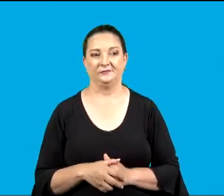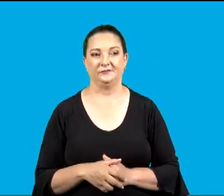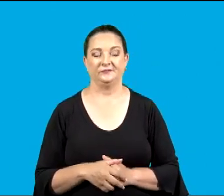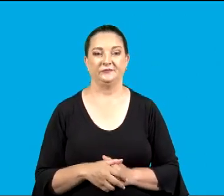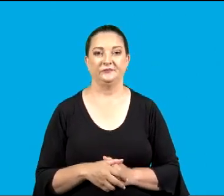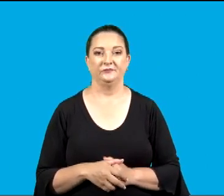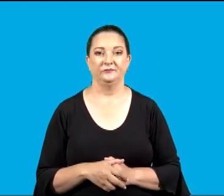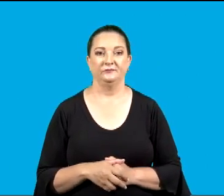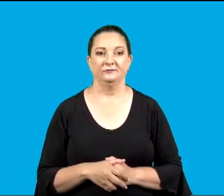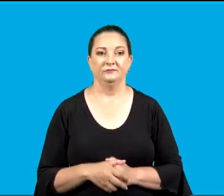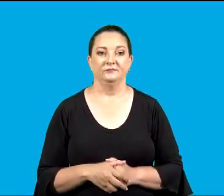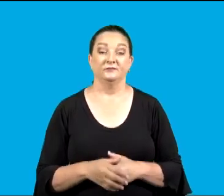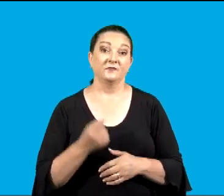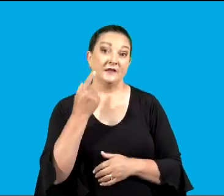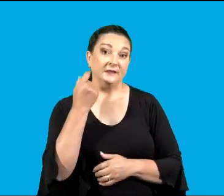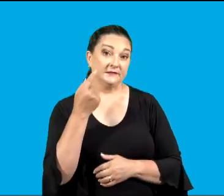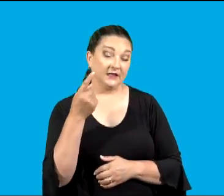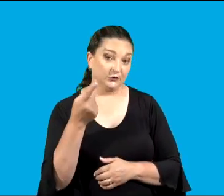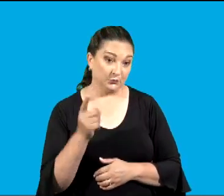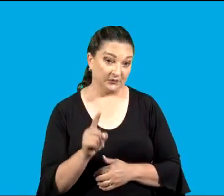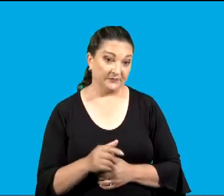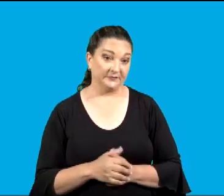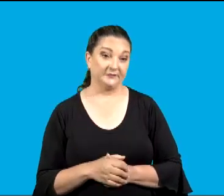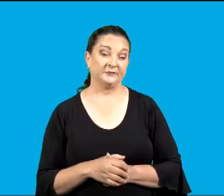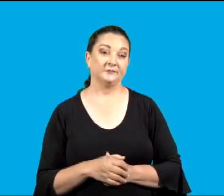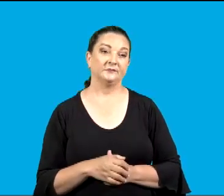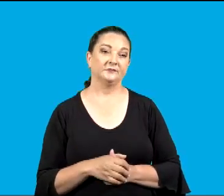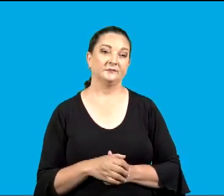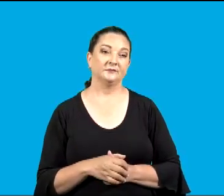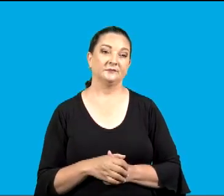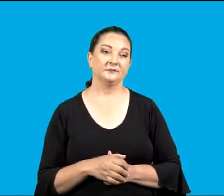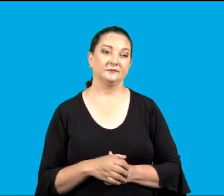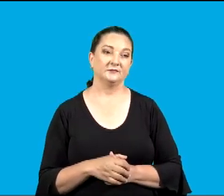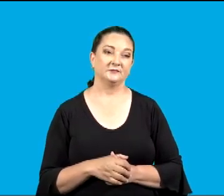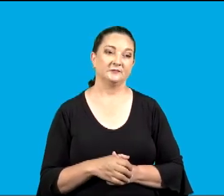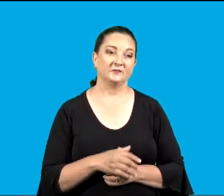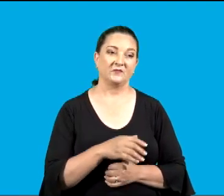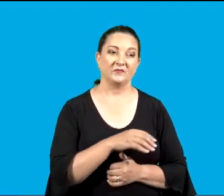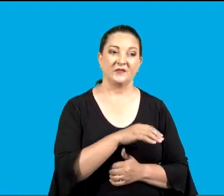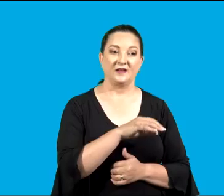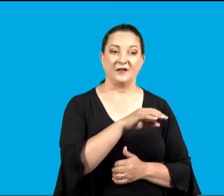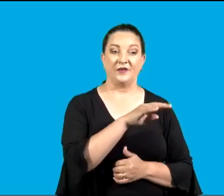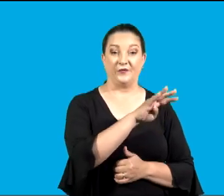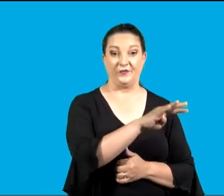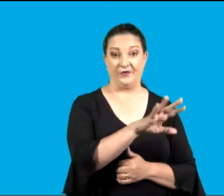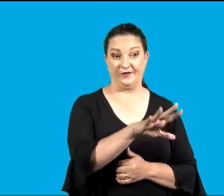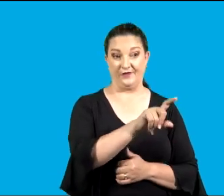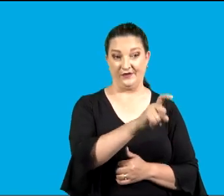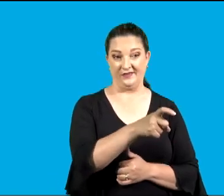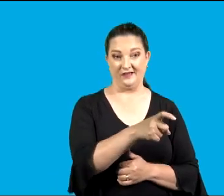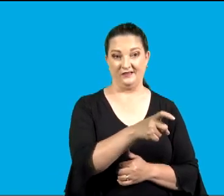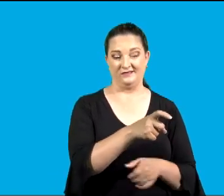Okay? So, we understand that factory insurance of 45 was